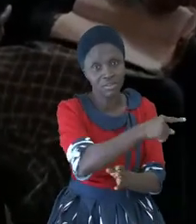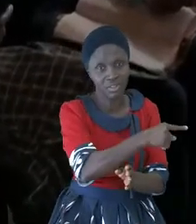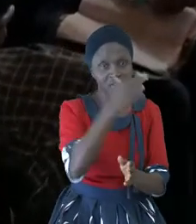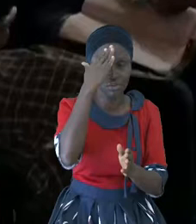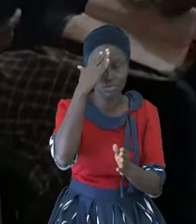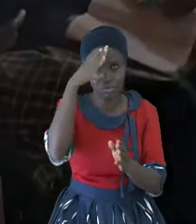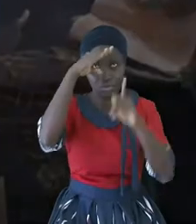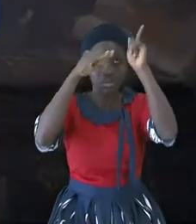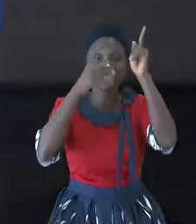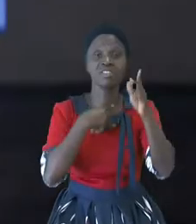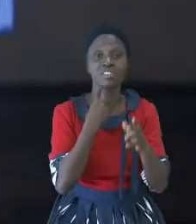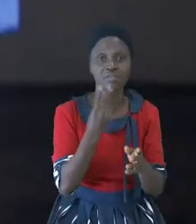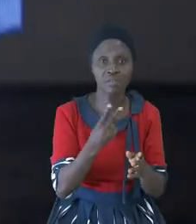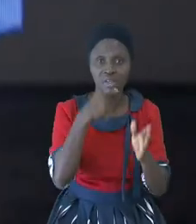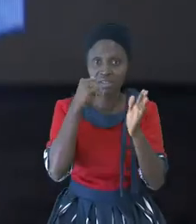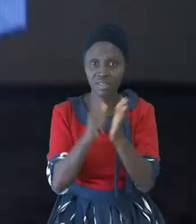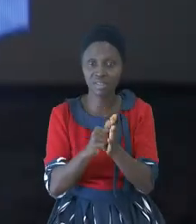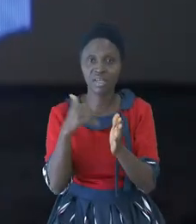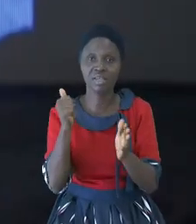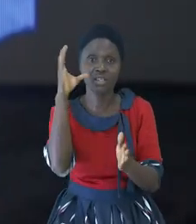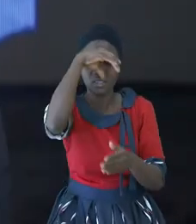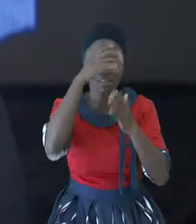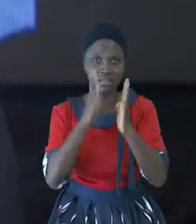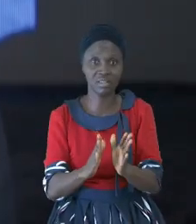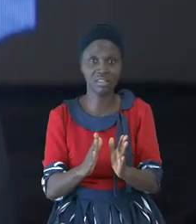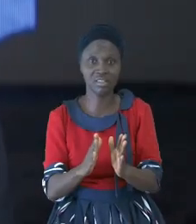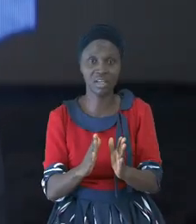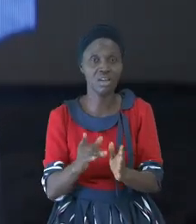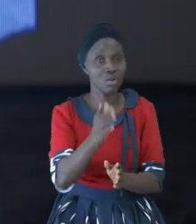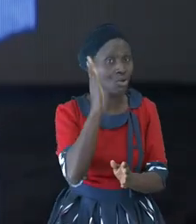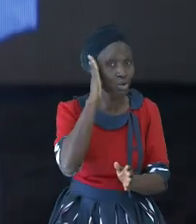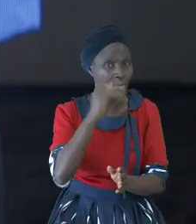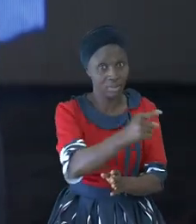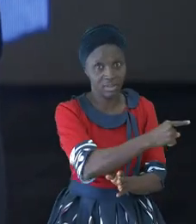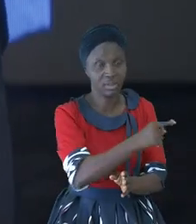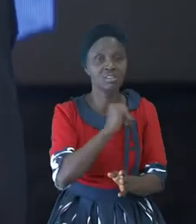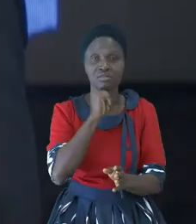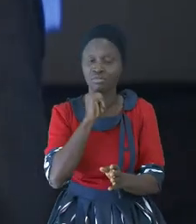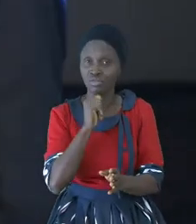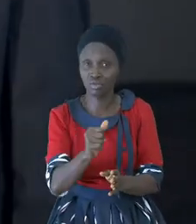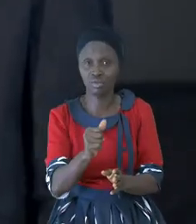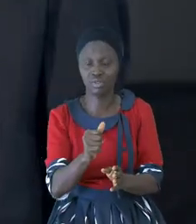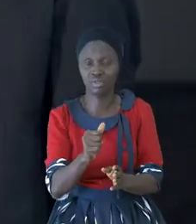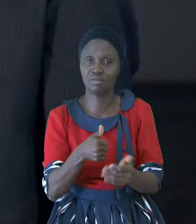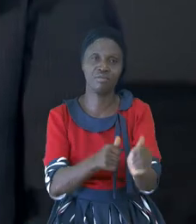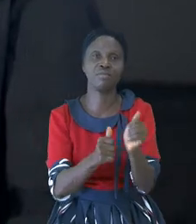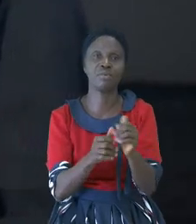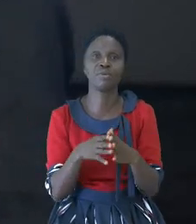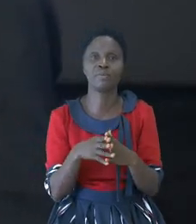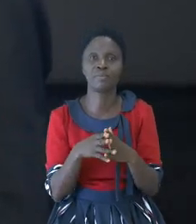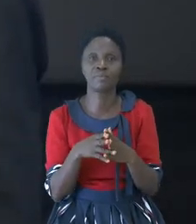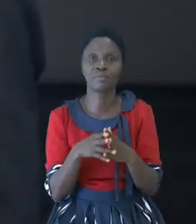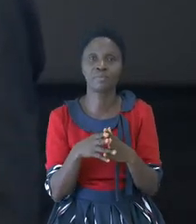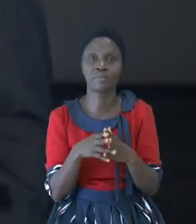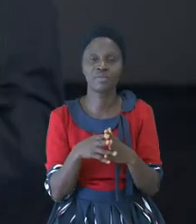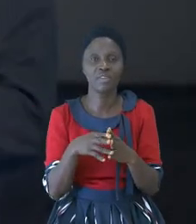says, and a stranger will they not follow, but will flee from him, for they know not